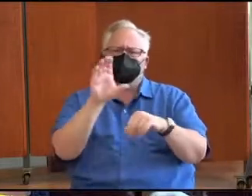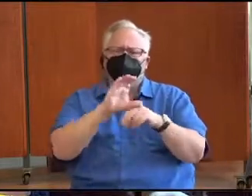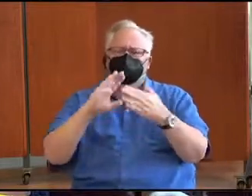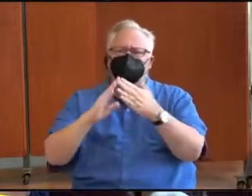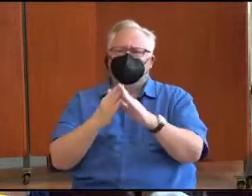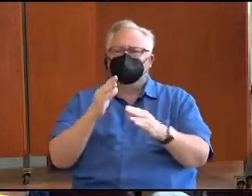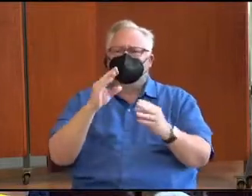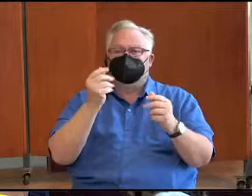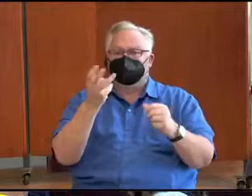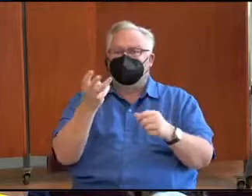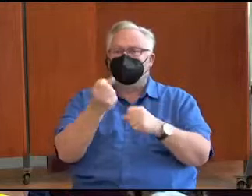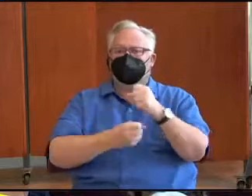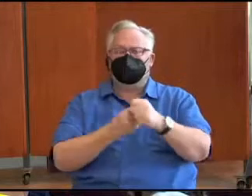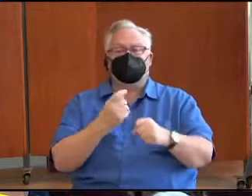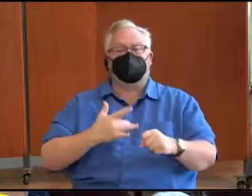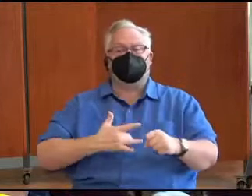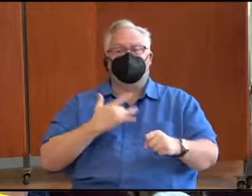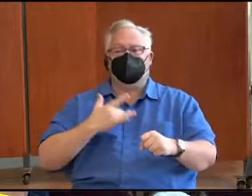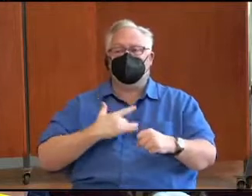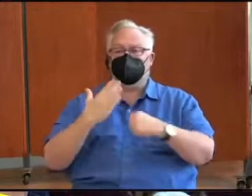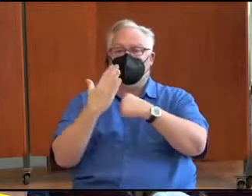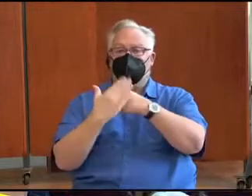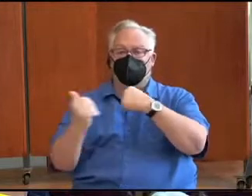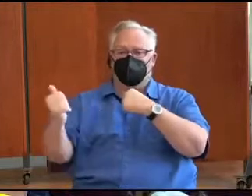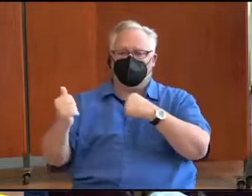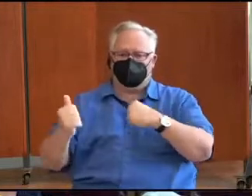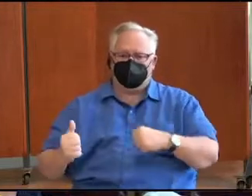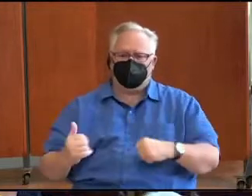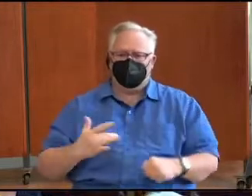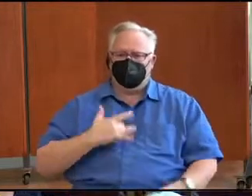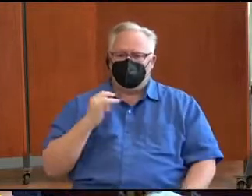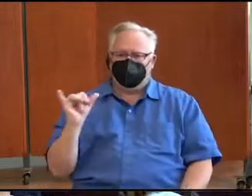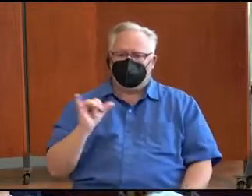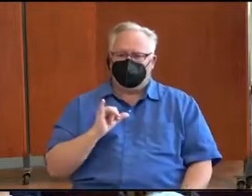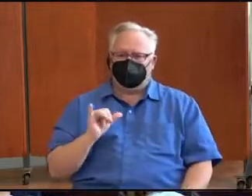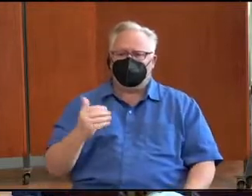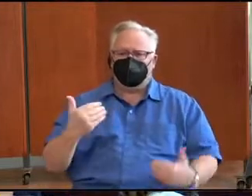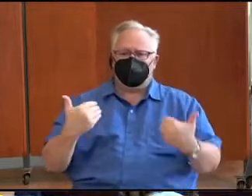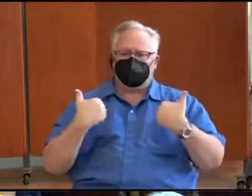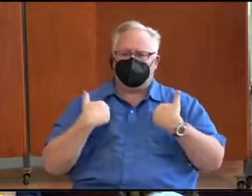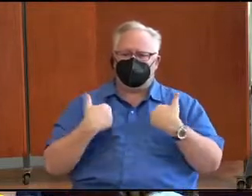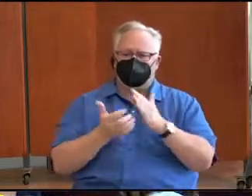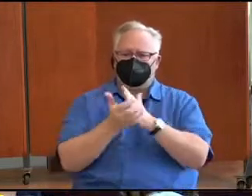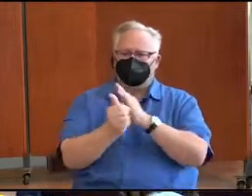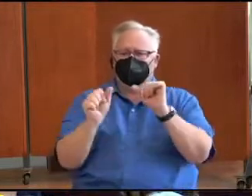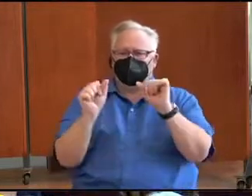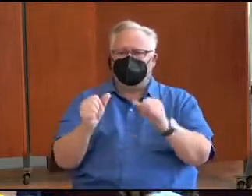I really did feel called in my heart. I felt like I had gifts that could help